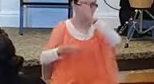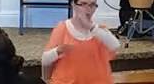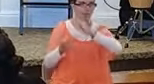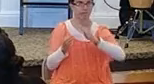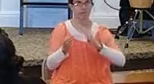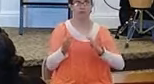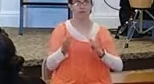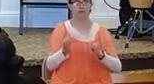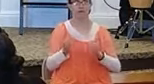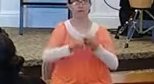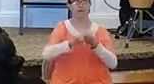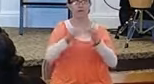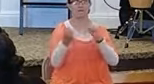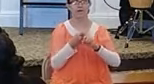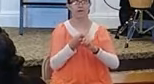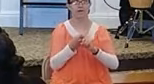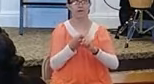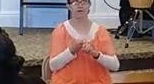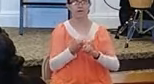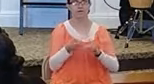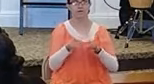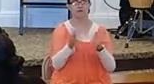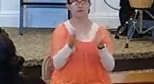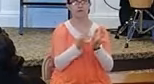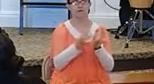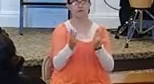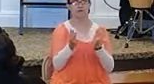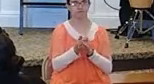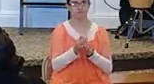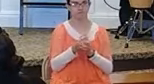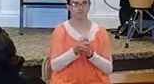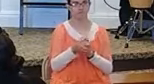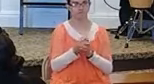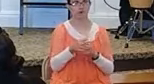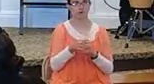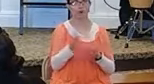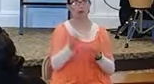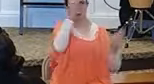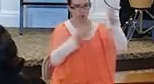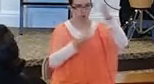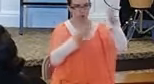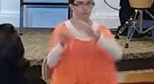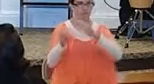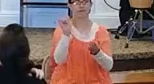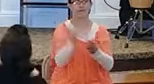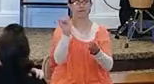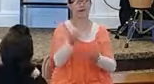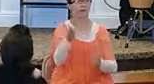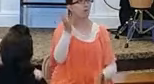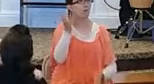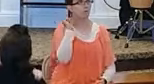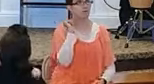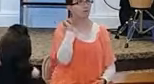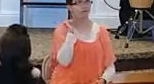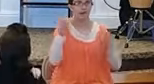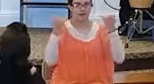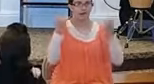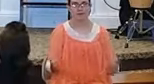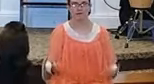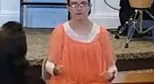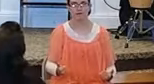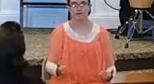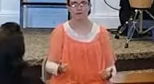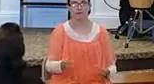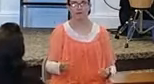to be friends like that with Jesus, the real problem with that was, amen, now he